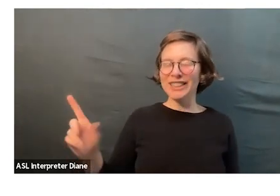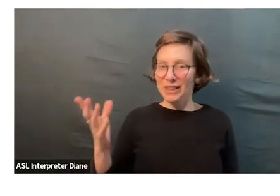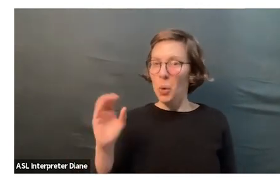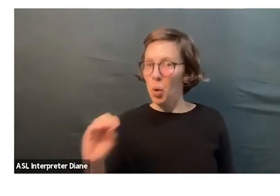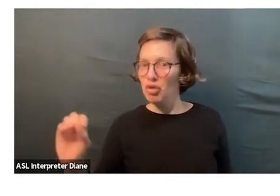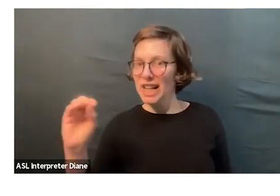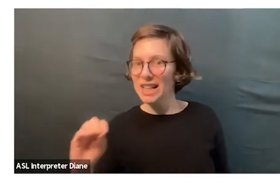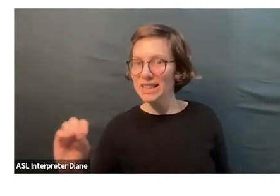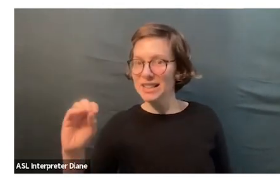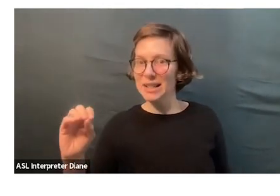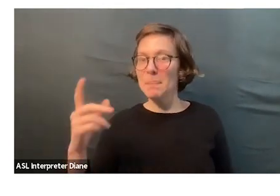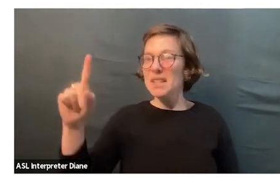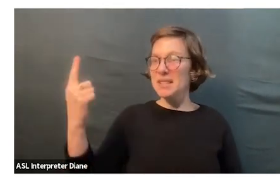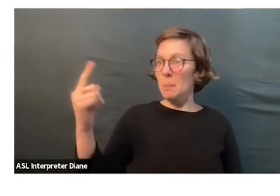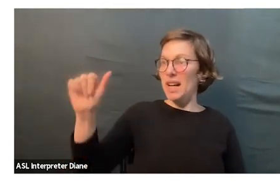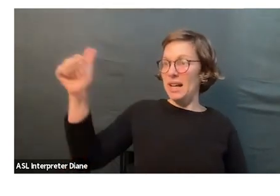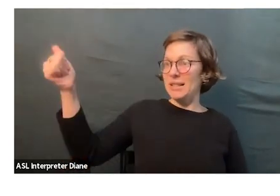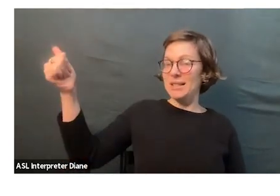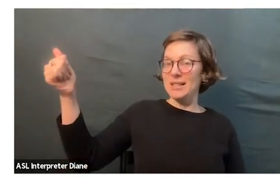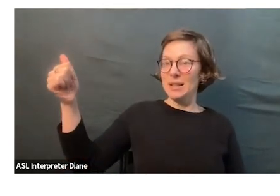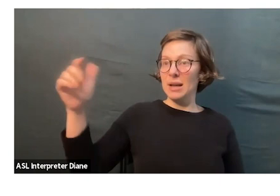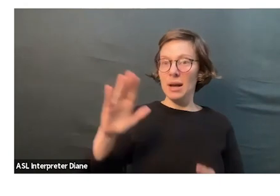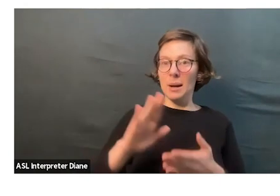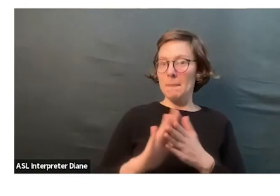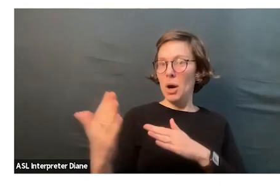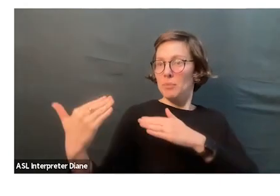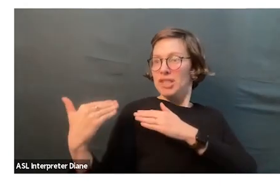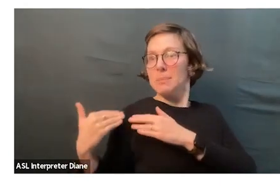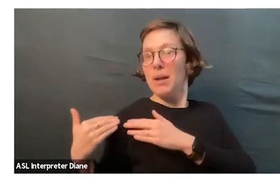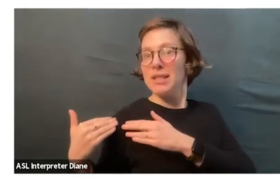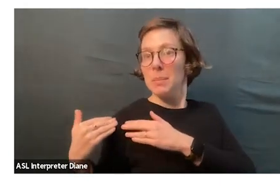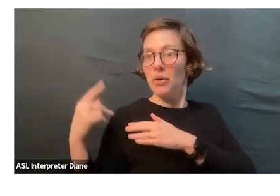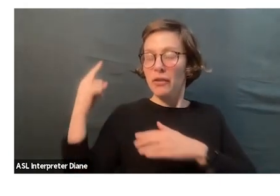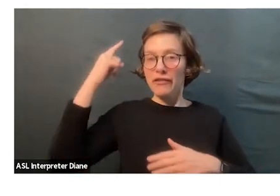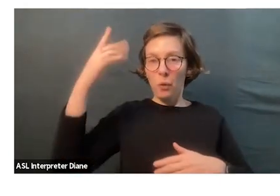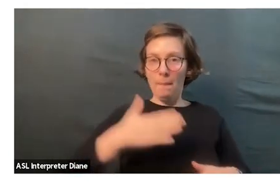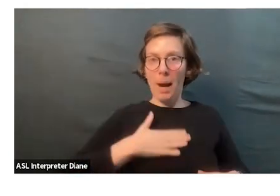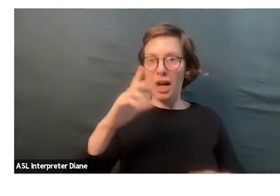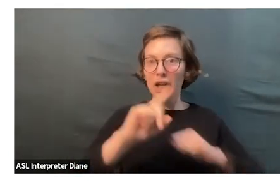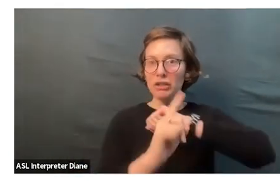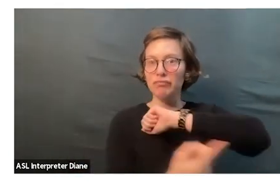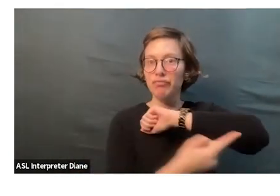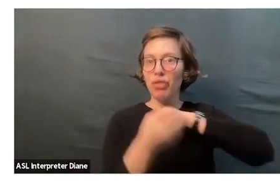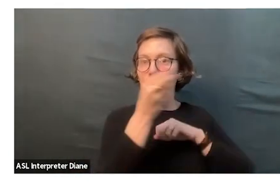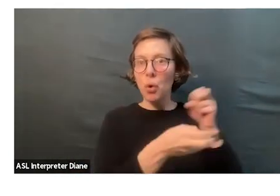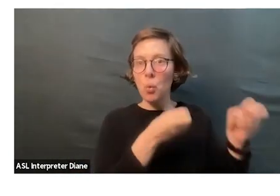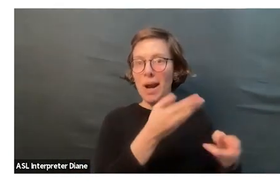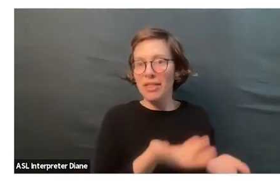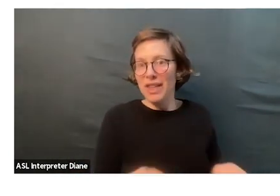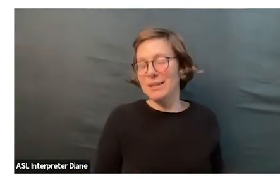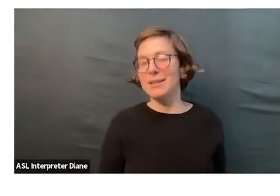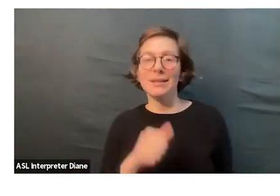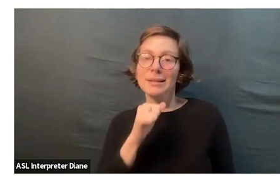is there's no right or wrong way to do it. So if you're an engineer, approach it from an engineering perspective. If you're a material scientist, create